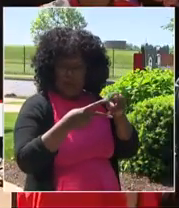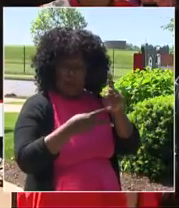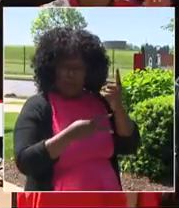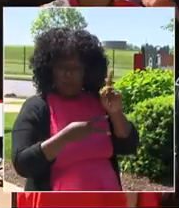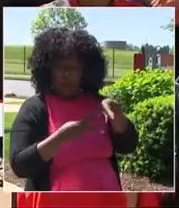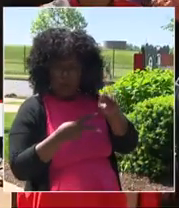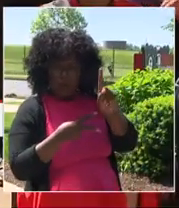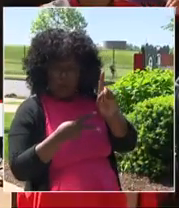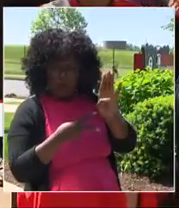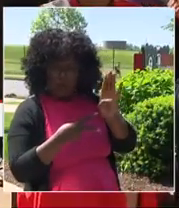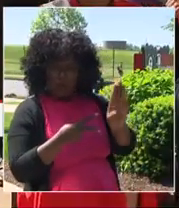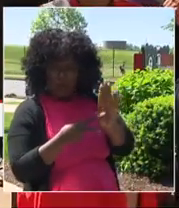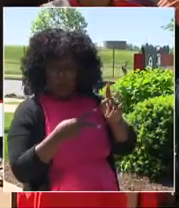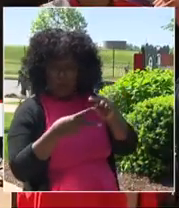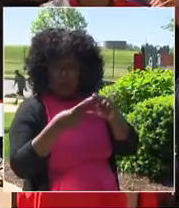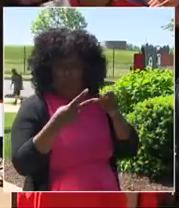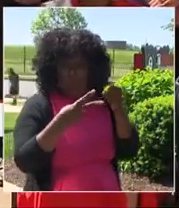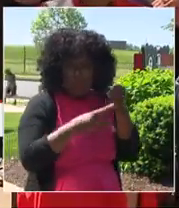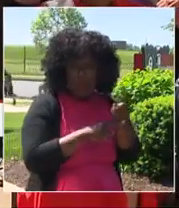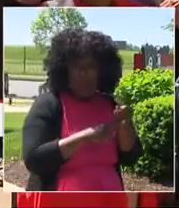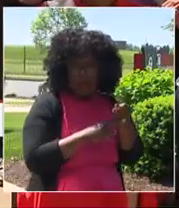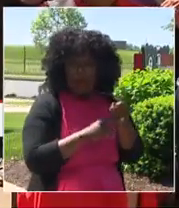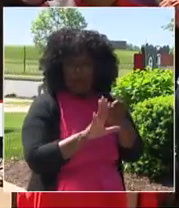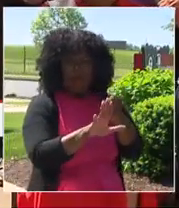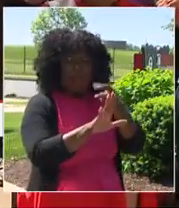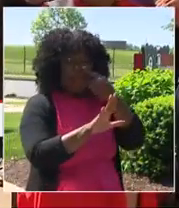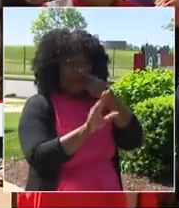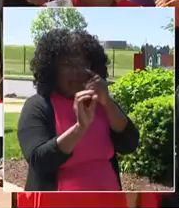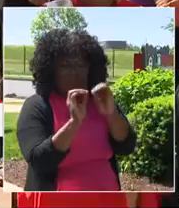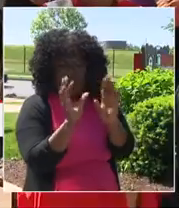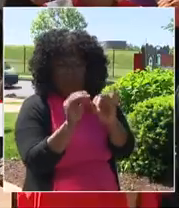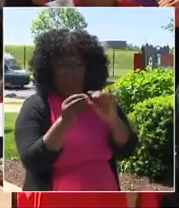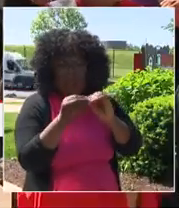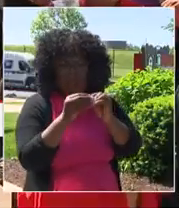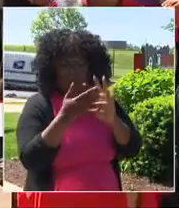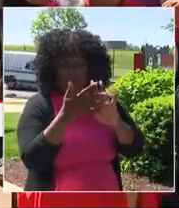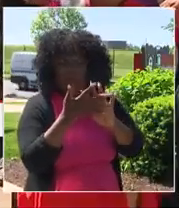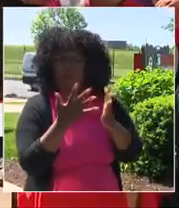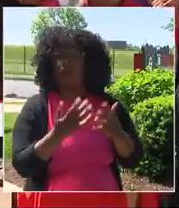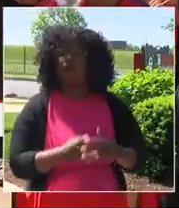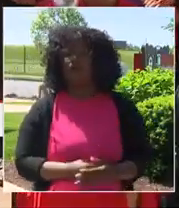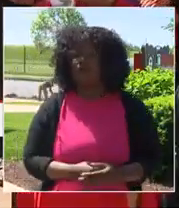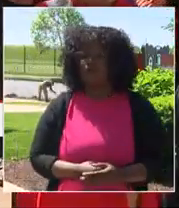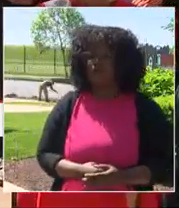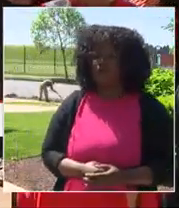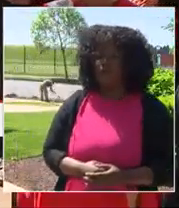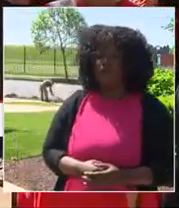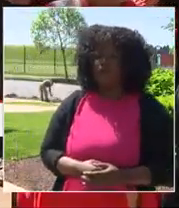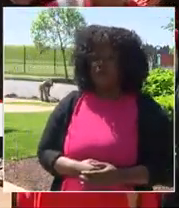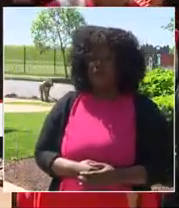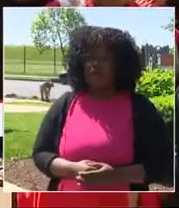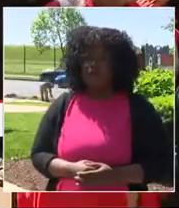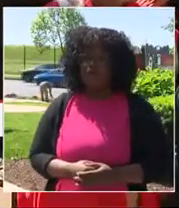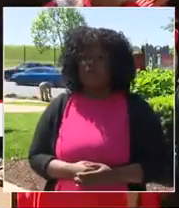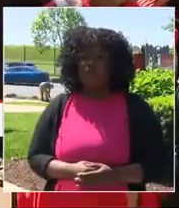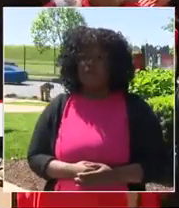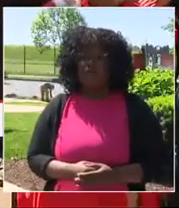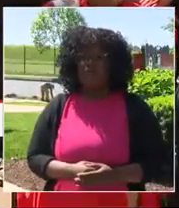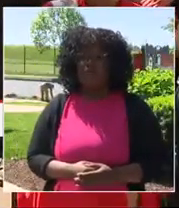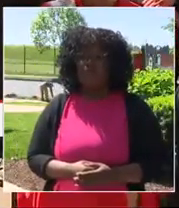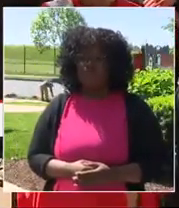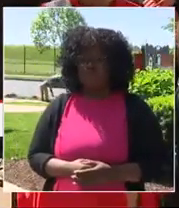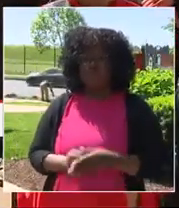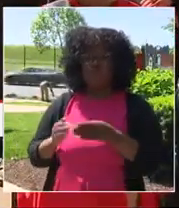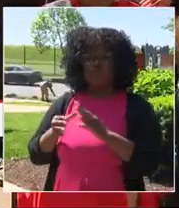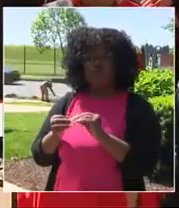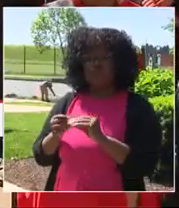Yes. Can somebody explain sure. that? Let me. I appreciate that. You got the right person. Thank you. Thank you. There are 2